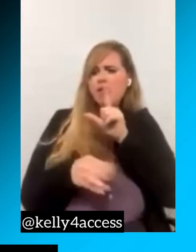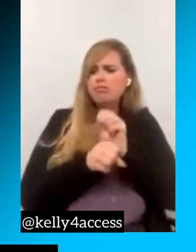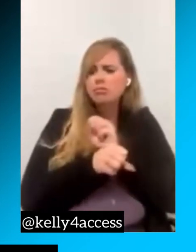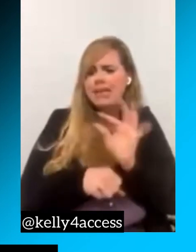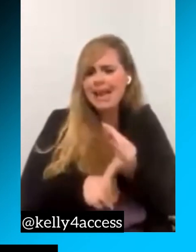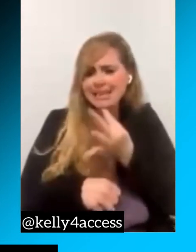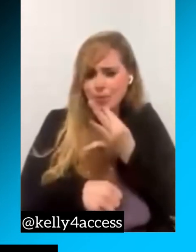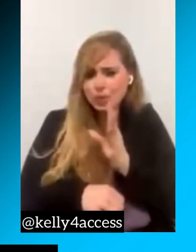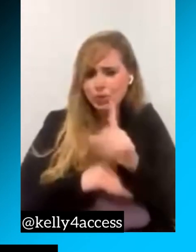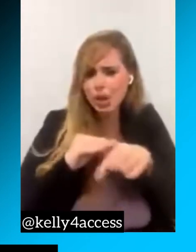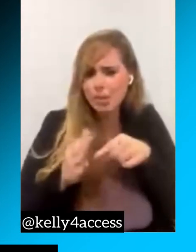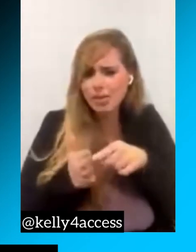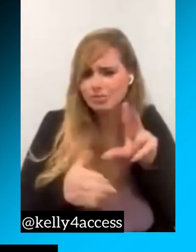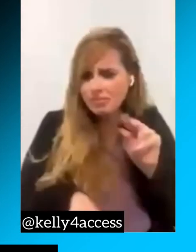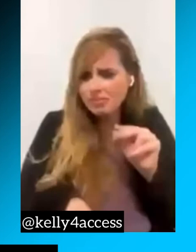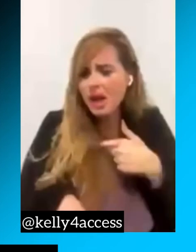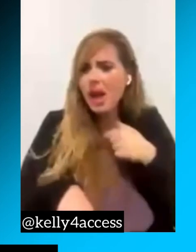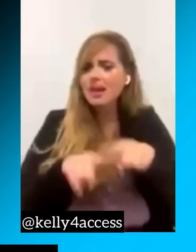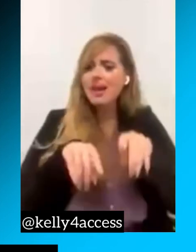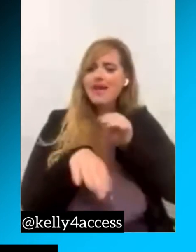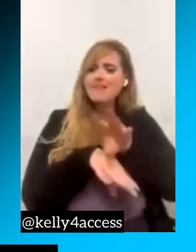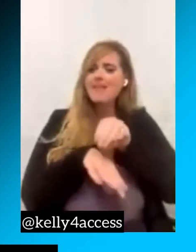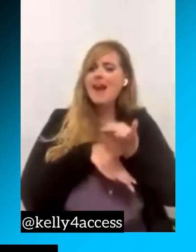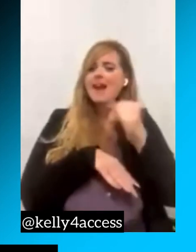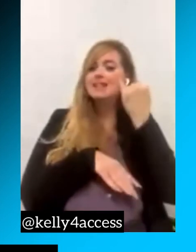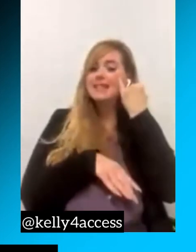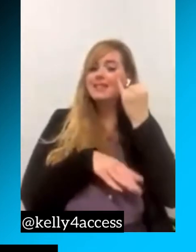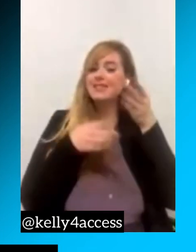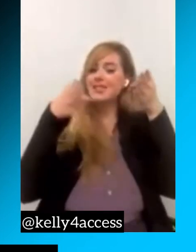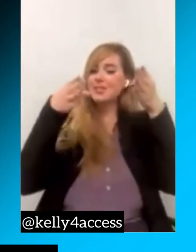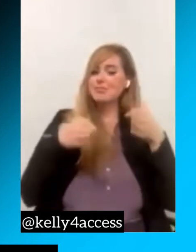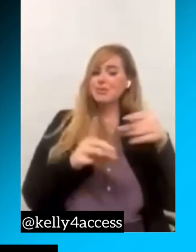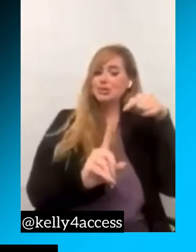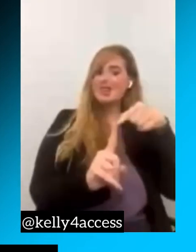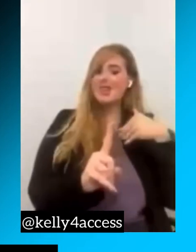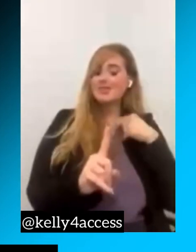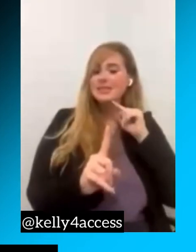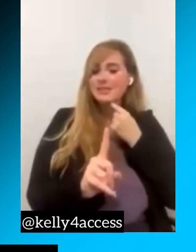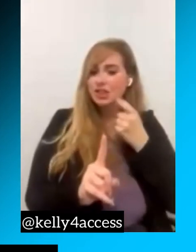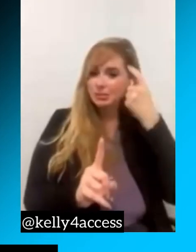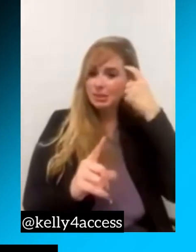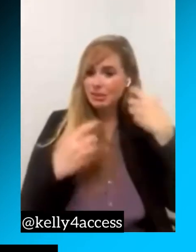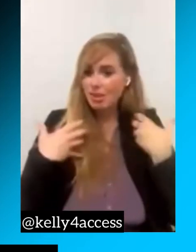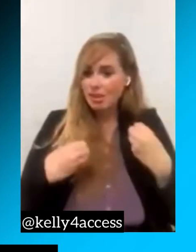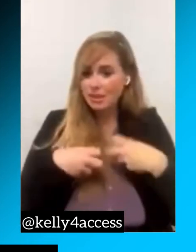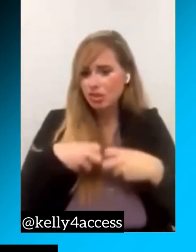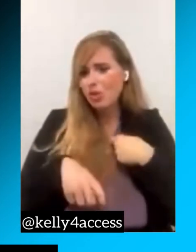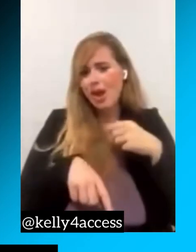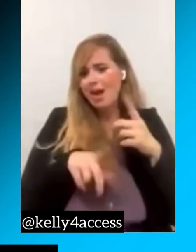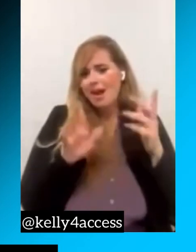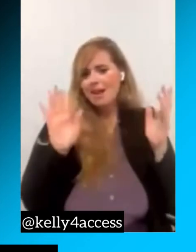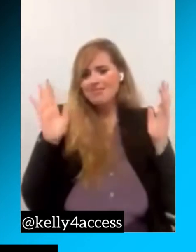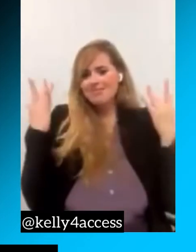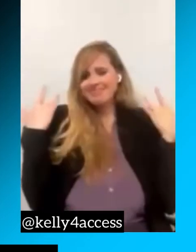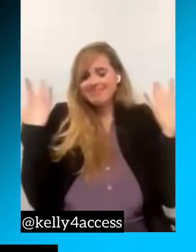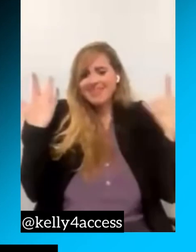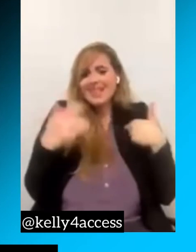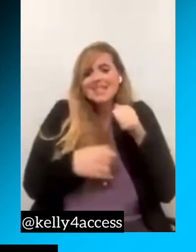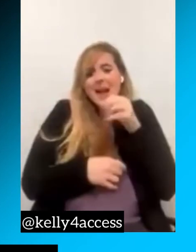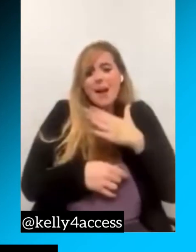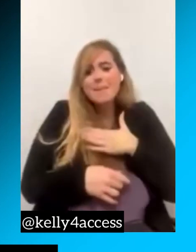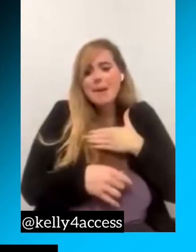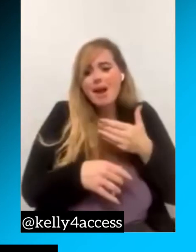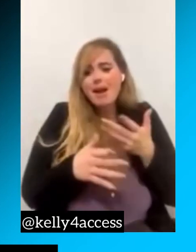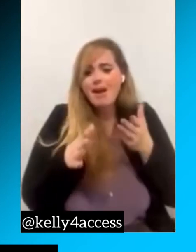this or give you advice when the person has severe mental health issues. Like, I don't feel in the situation to